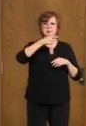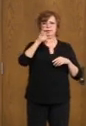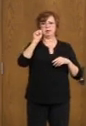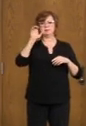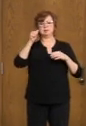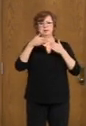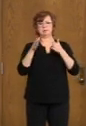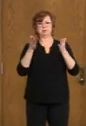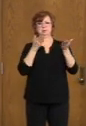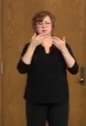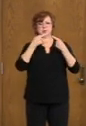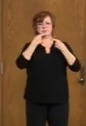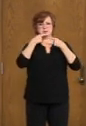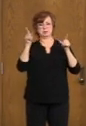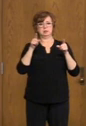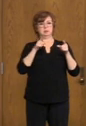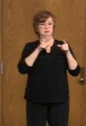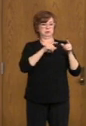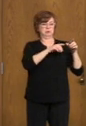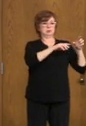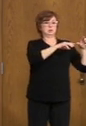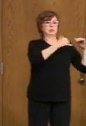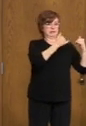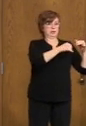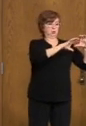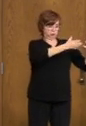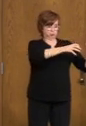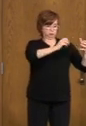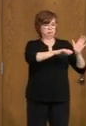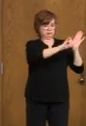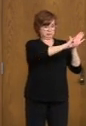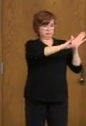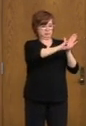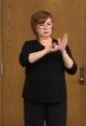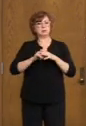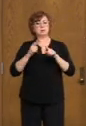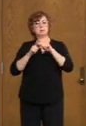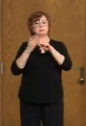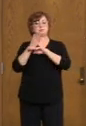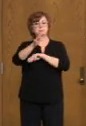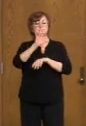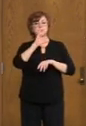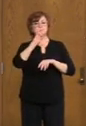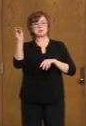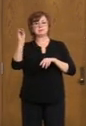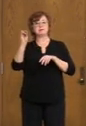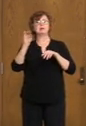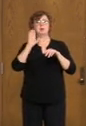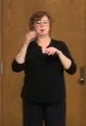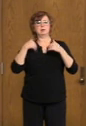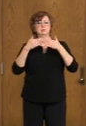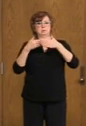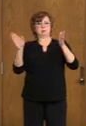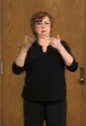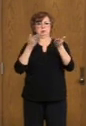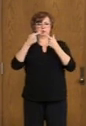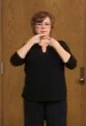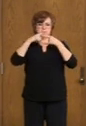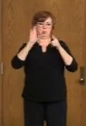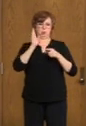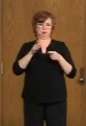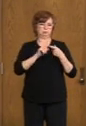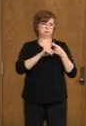the 70-plus later in phase one, and we are looking at multiple ways of having the ability to contact, whether that's through social media,